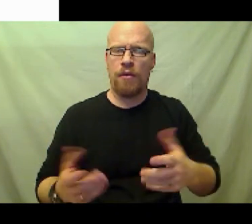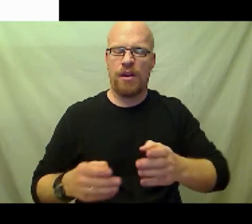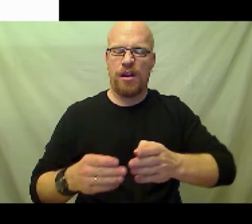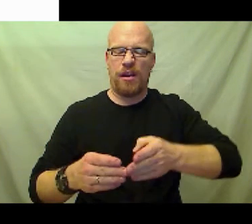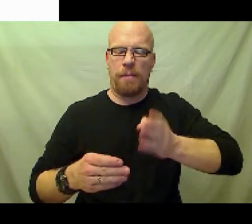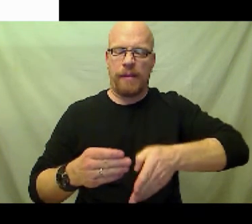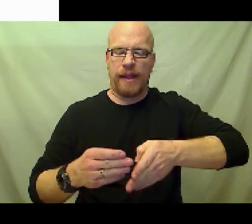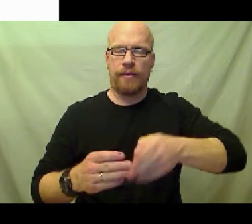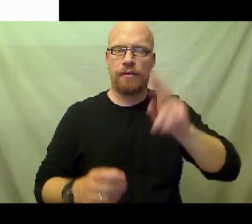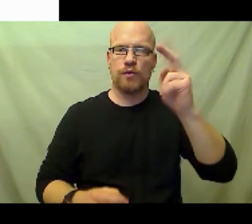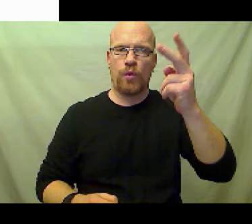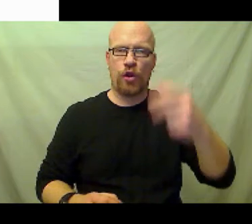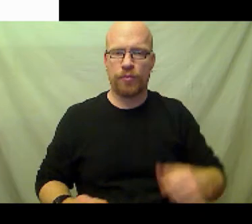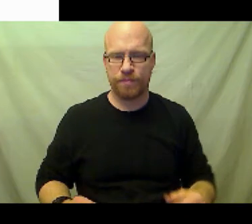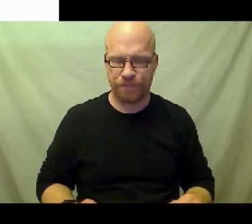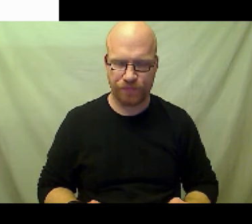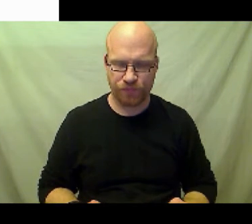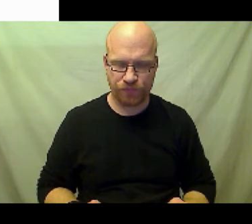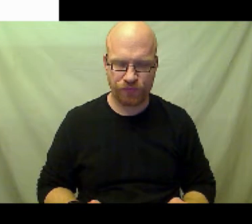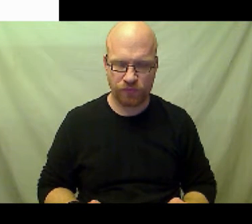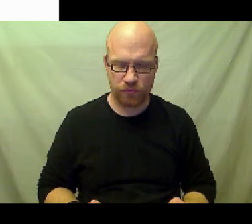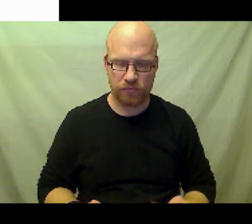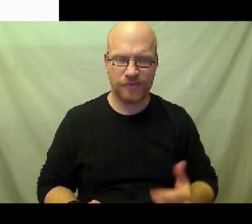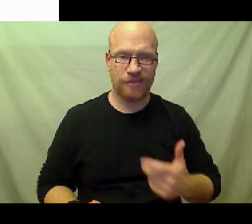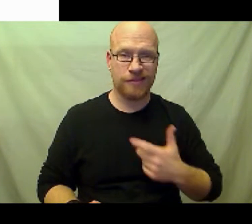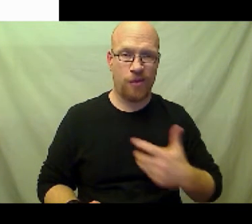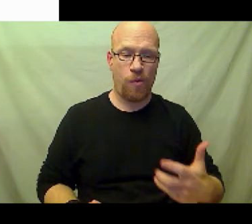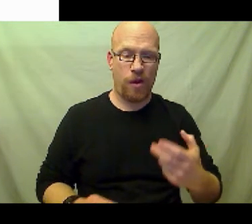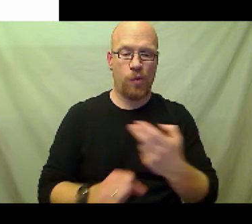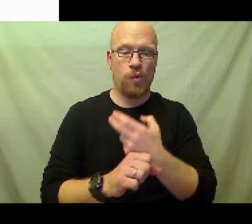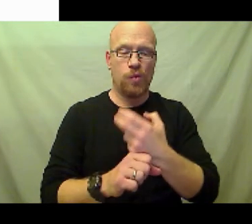again, I want to complete the square.